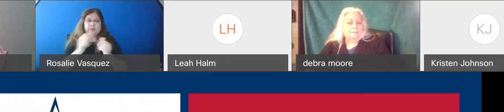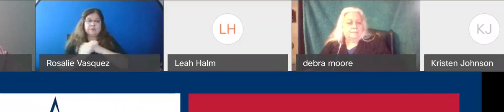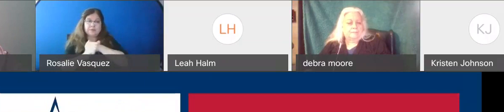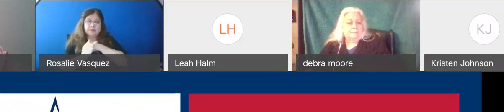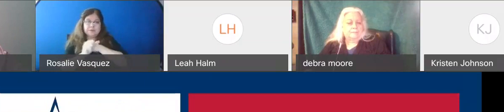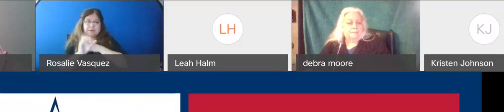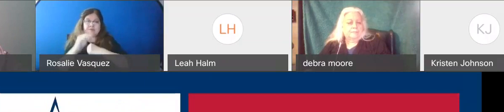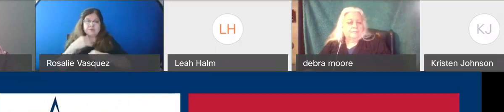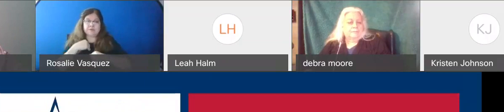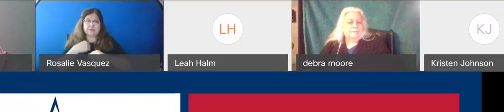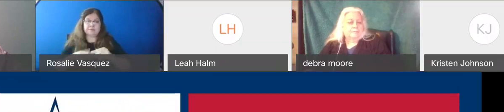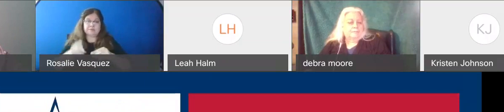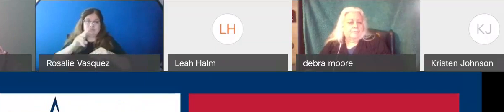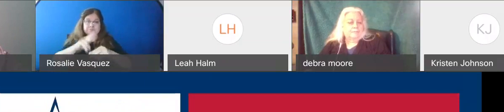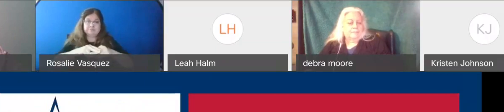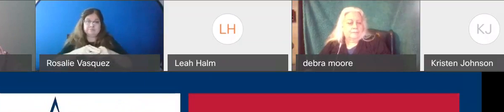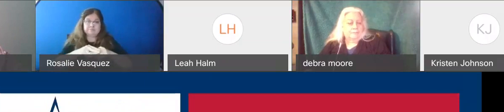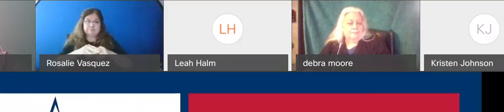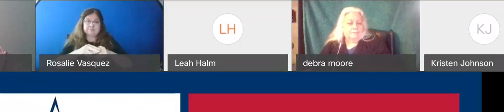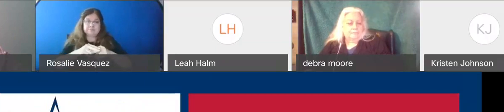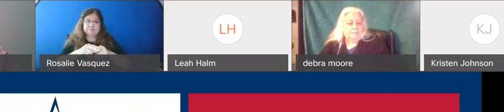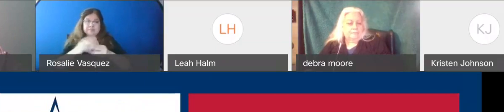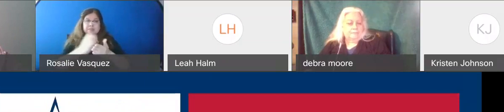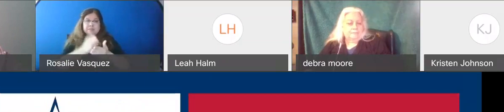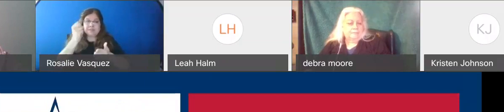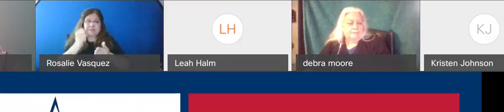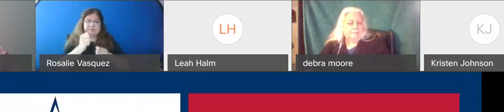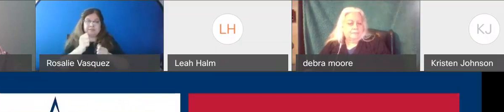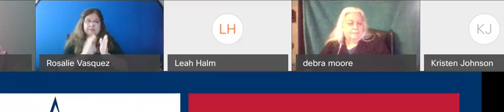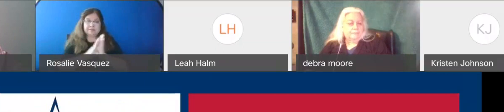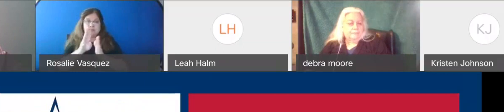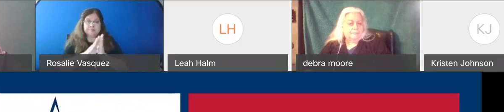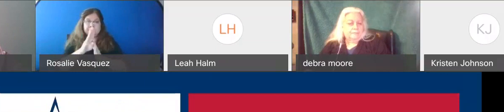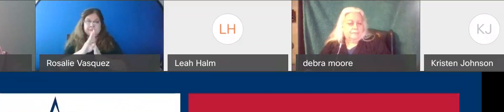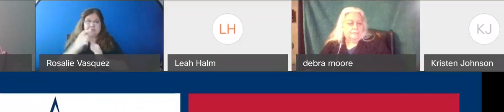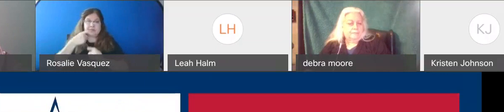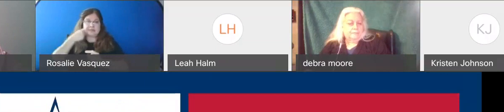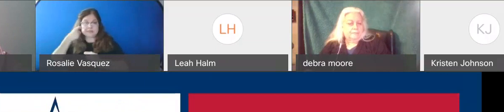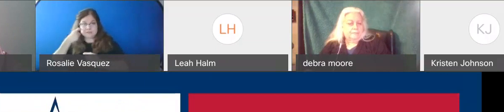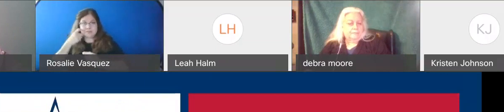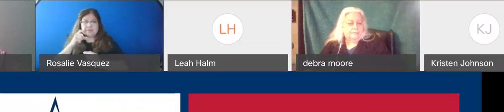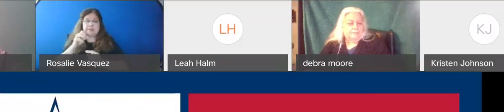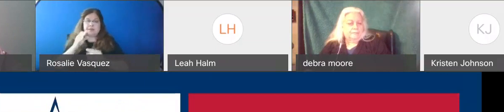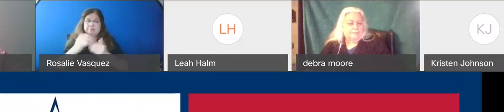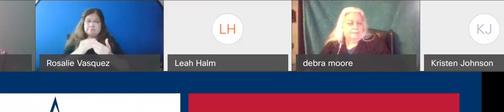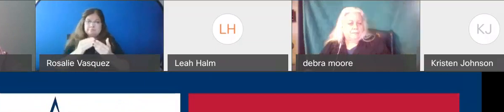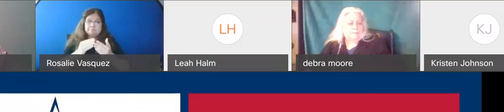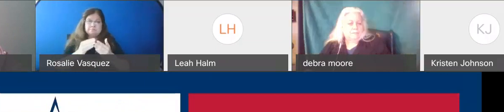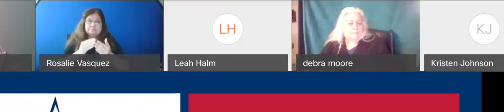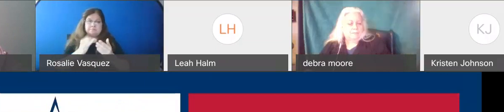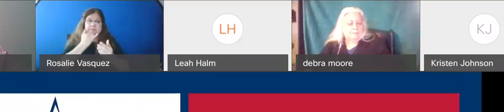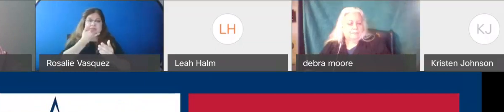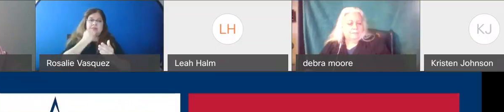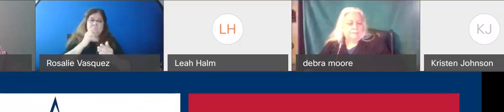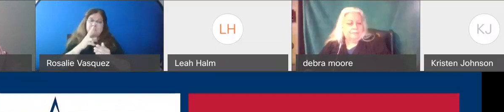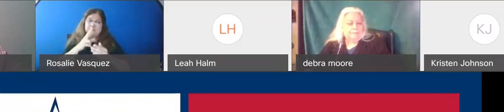you have a higher chance of developing an addiction, which can result in a drug overdose, whether that is accidental or intentional.